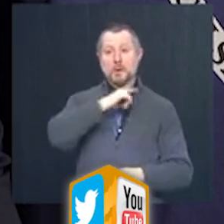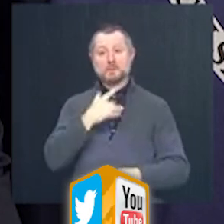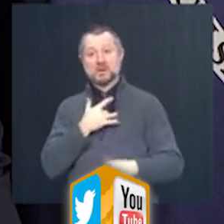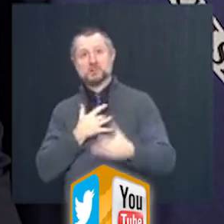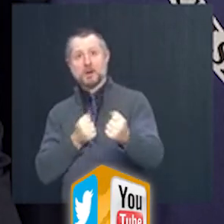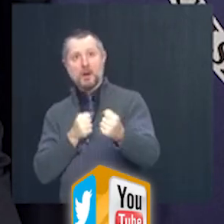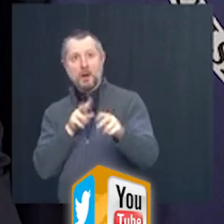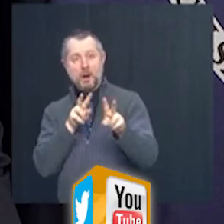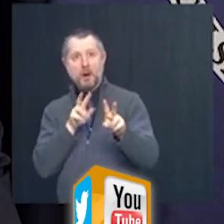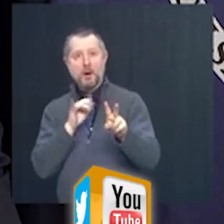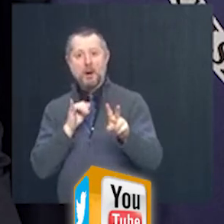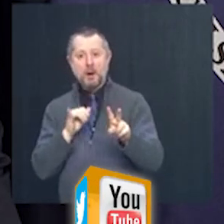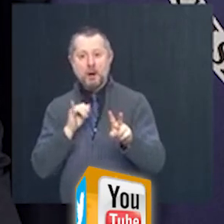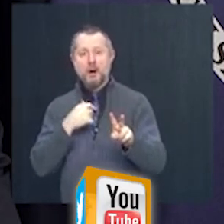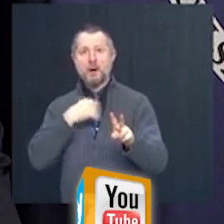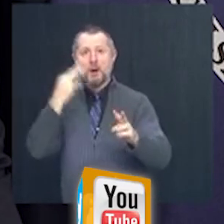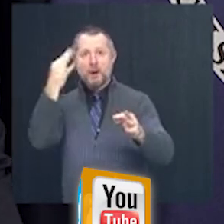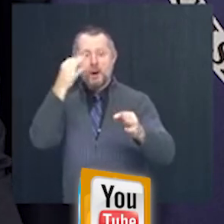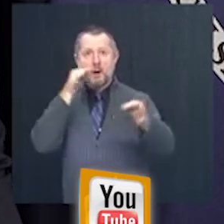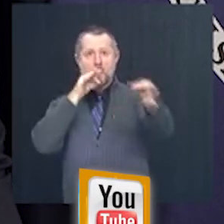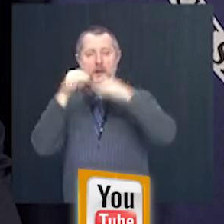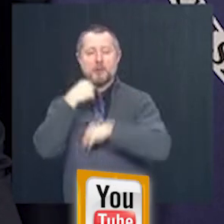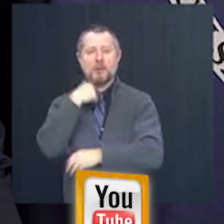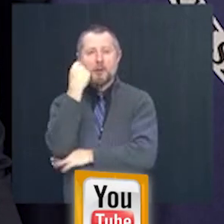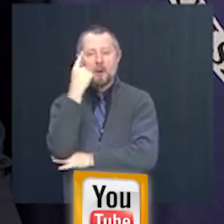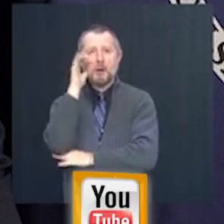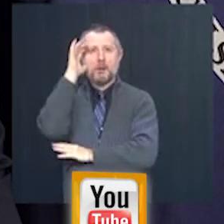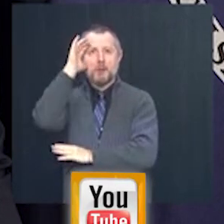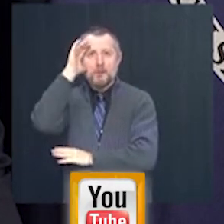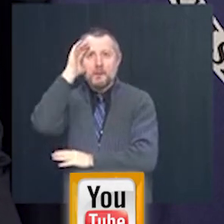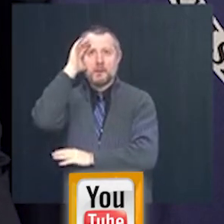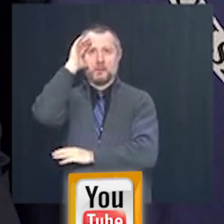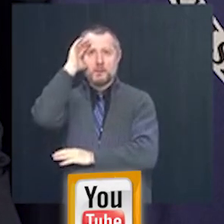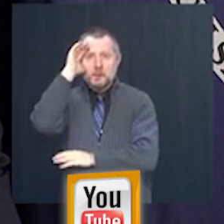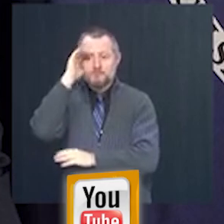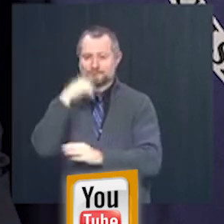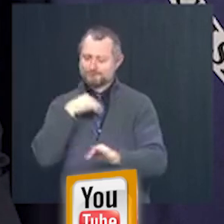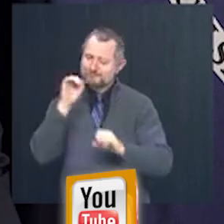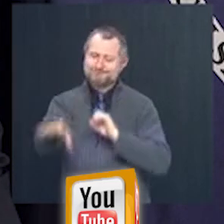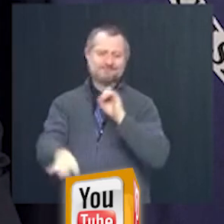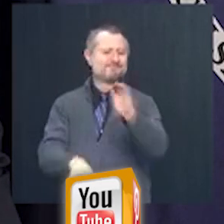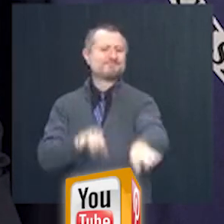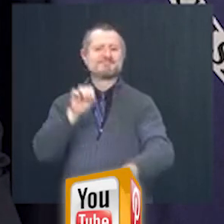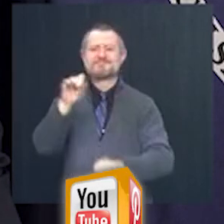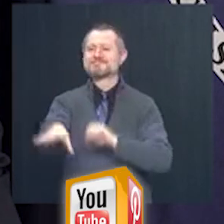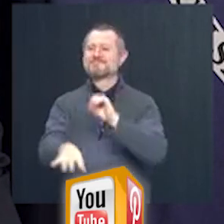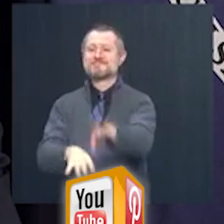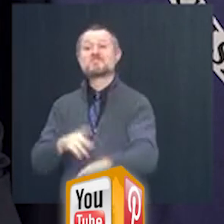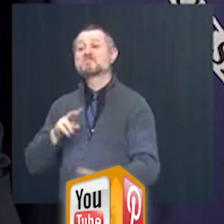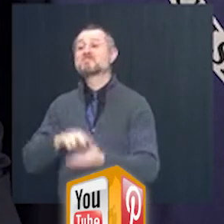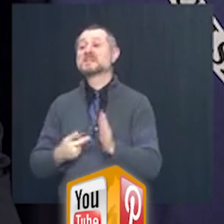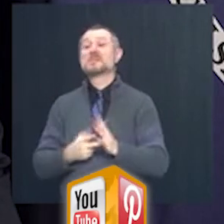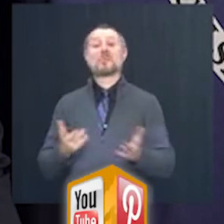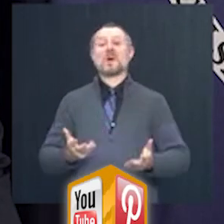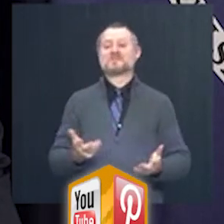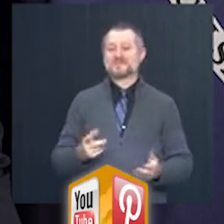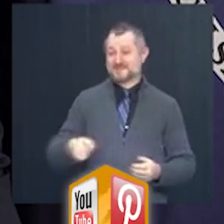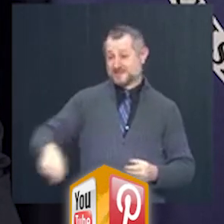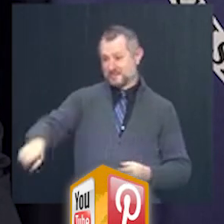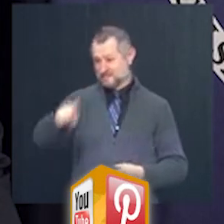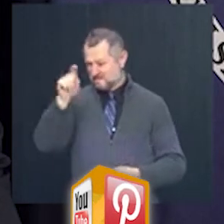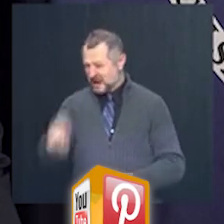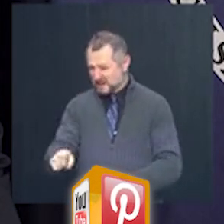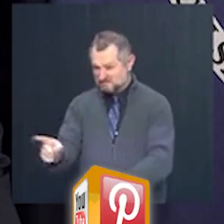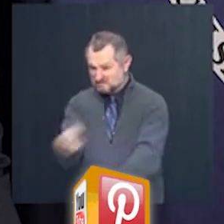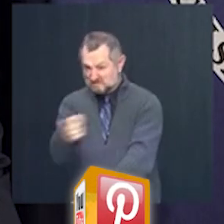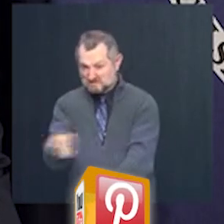and people who are willing to lead by example. I would not ask New Yorkers to take any vaccine that I